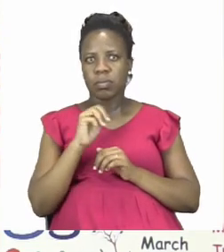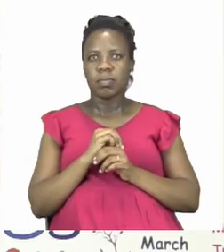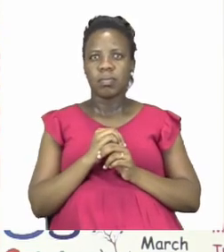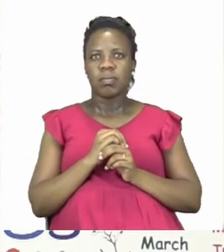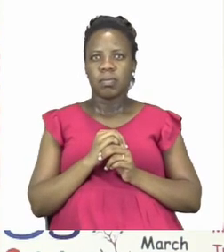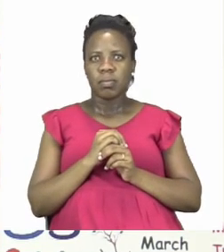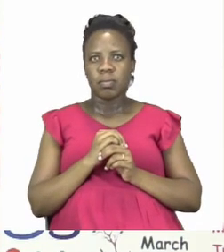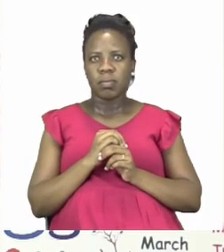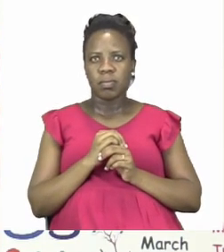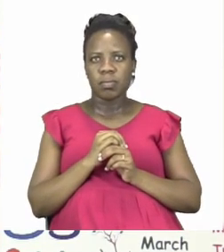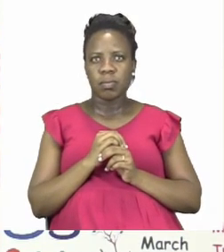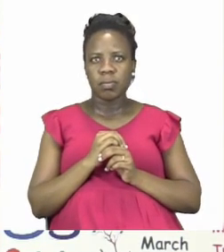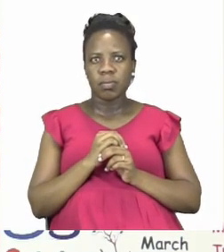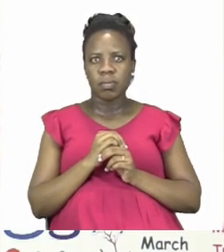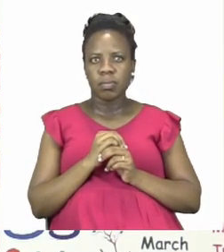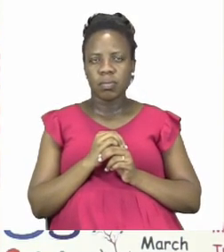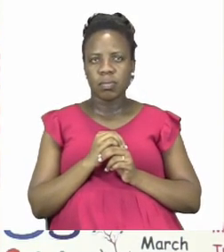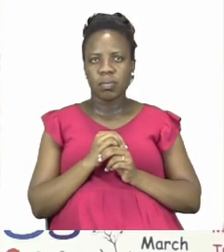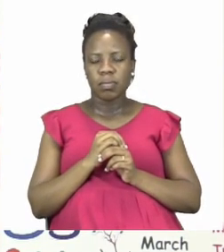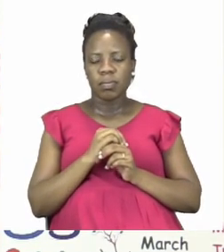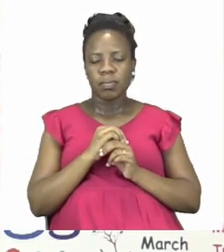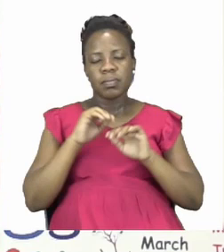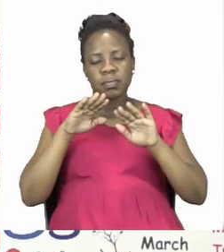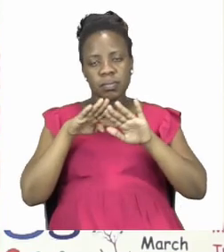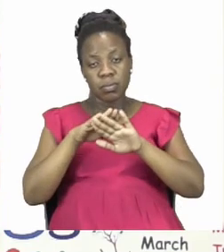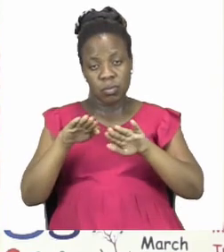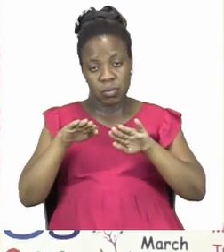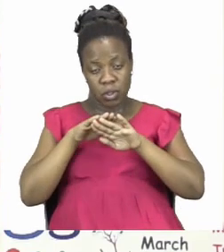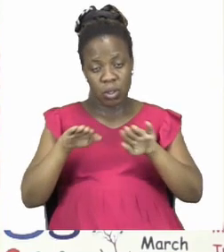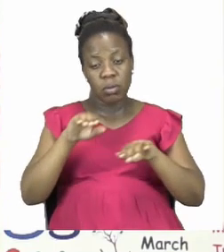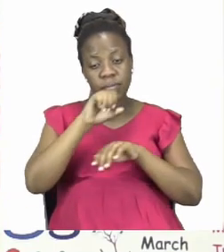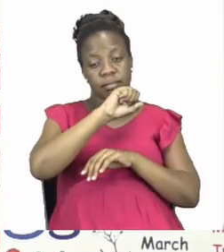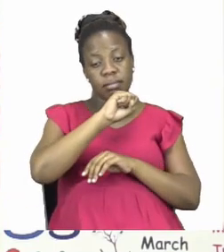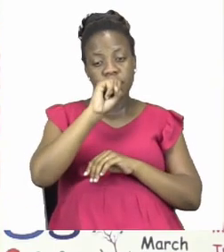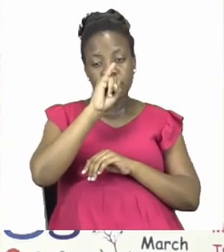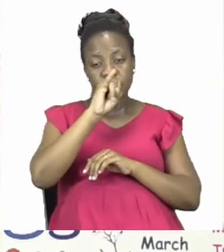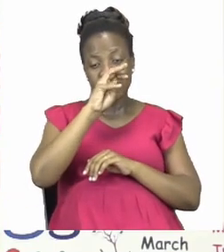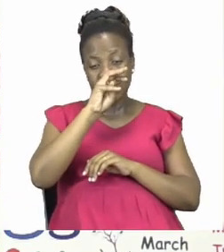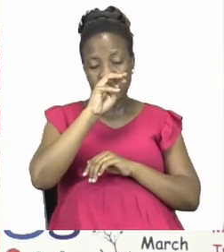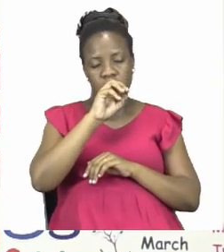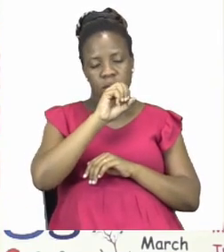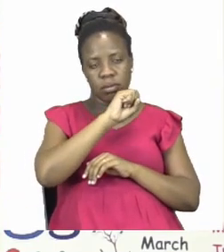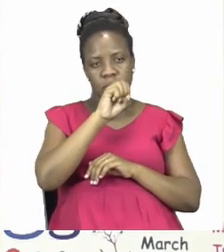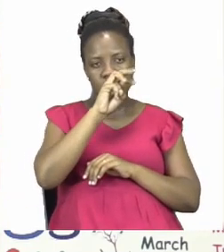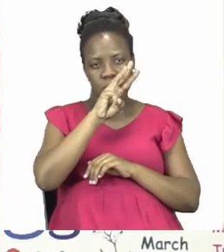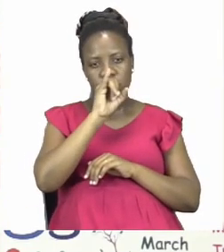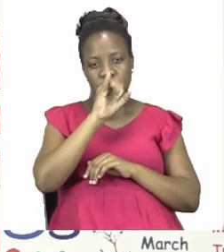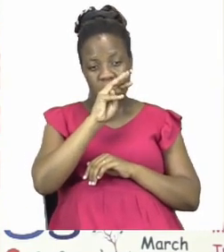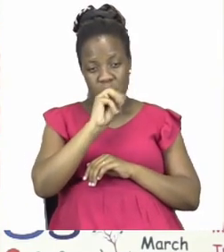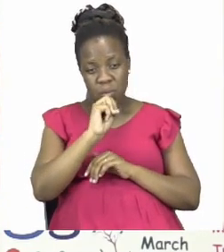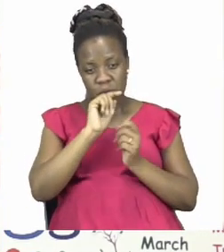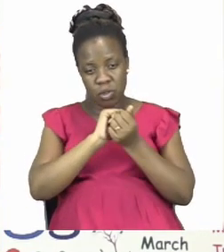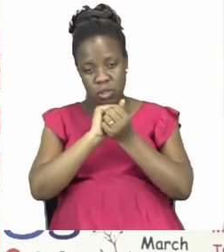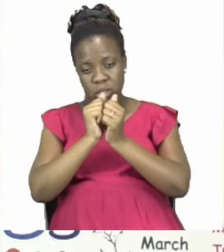remember, we have already changed the word swim to swam. Now this is the word that you